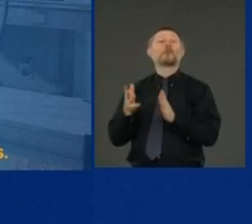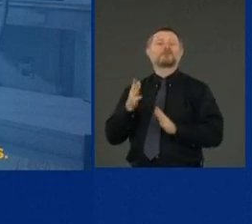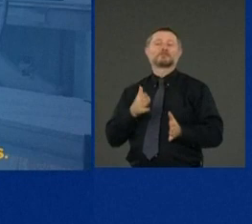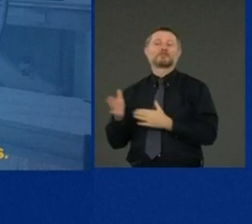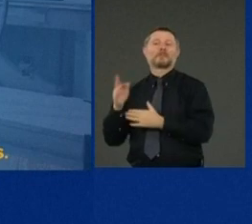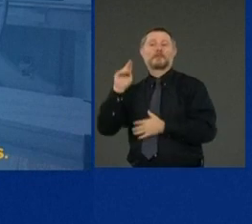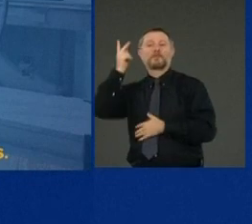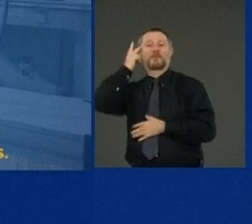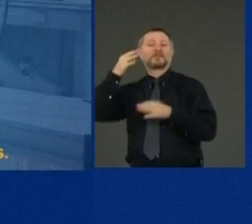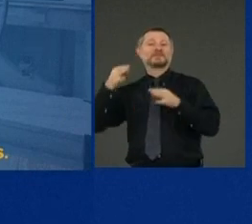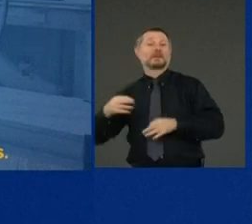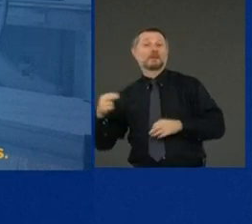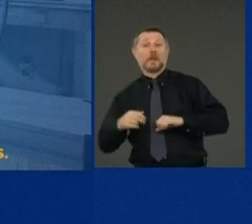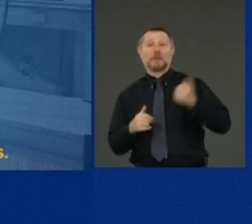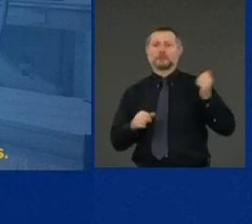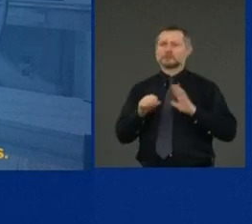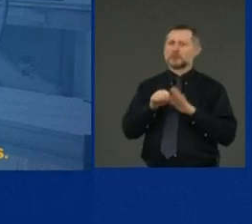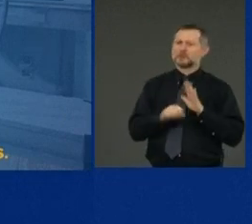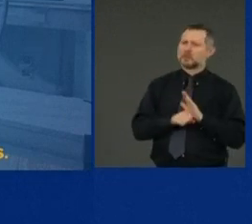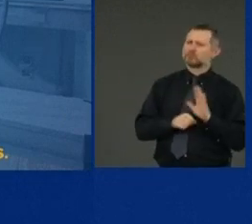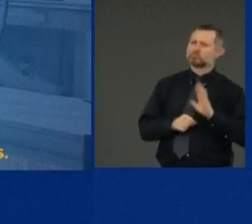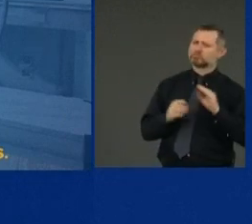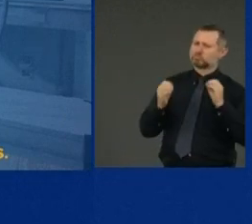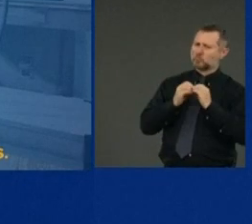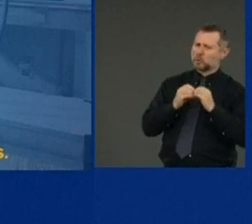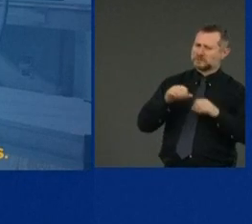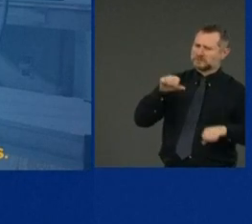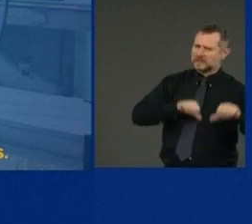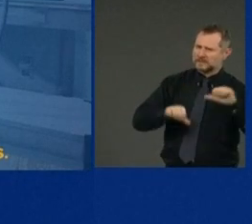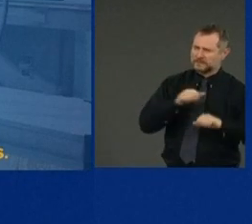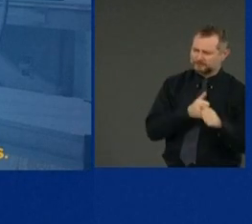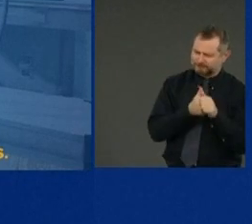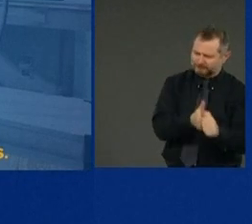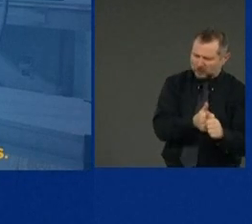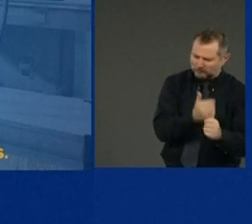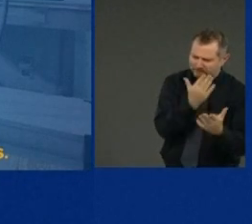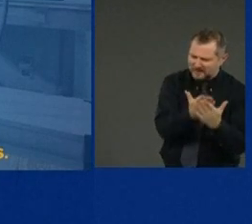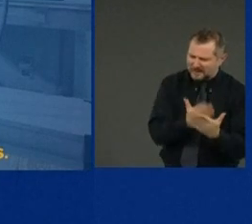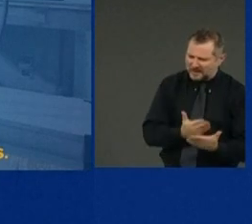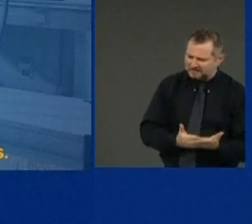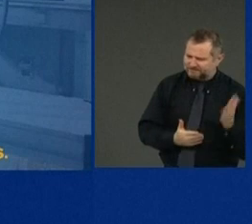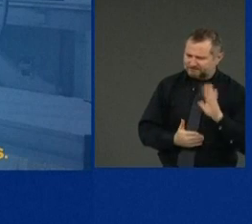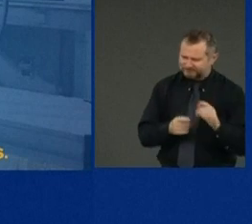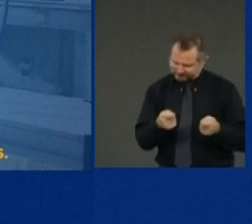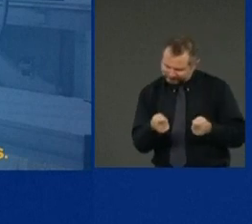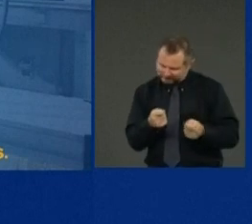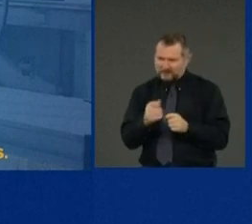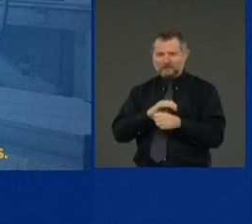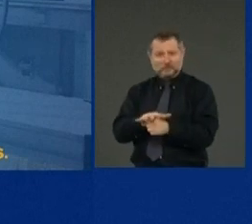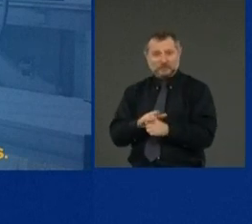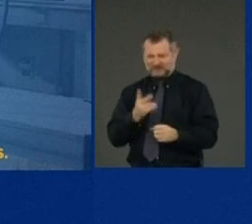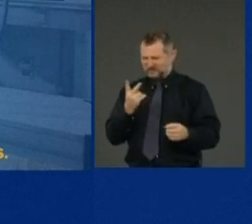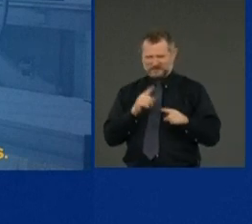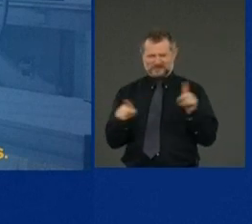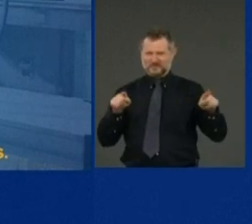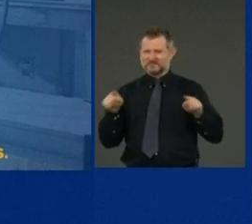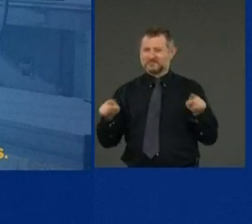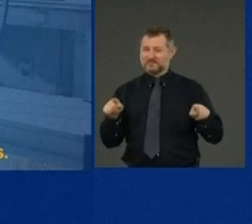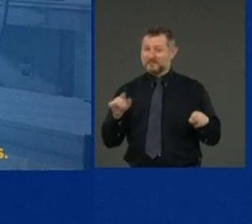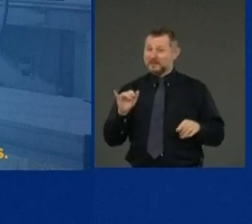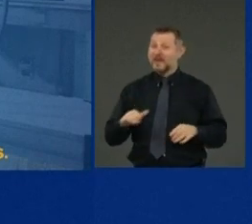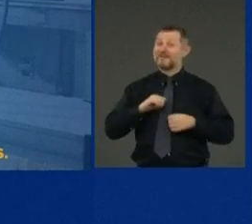have dealt with it on a science, fact basis. And you see the virus